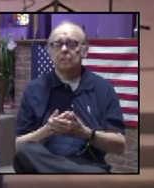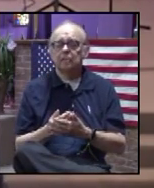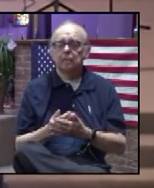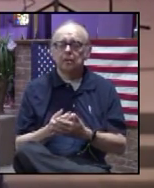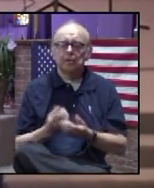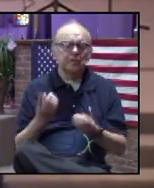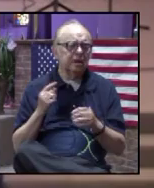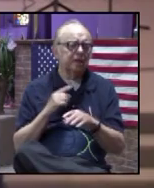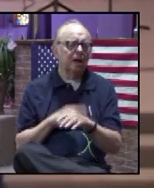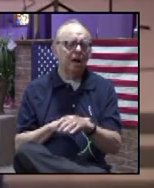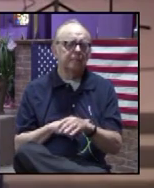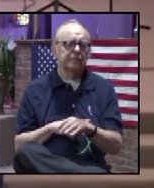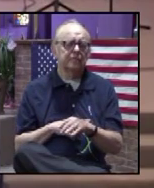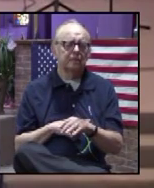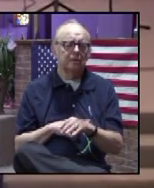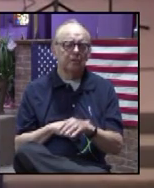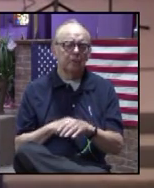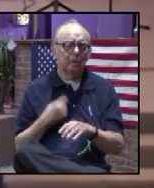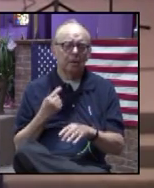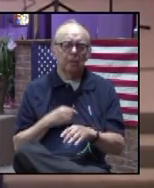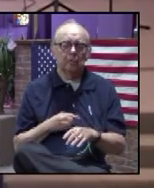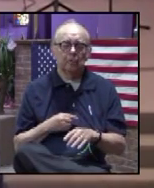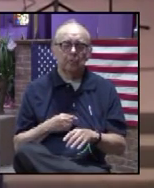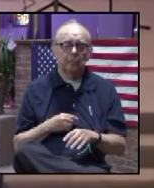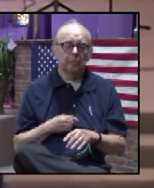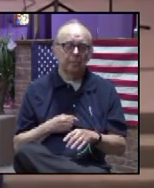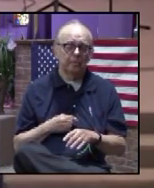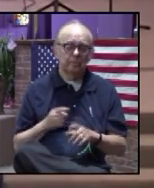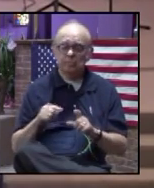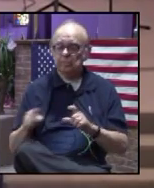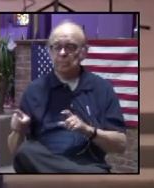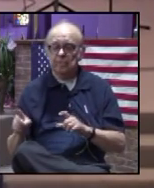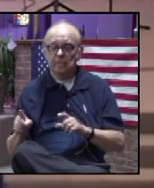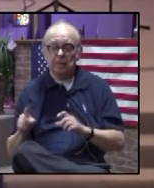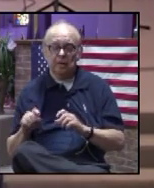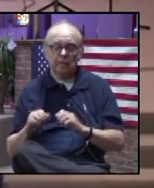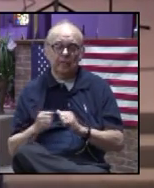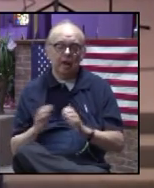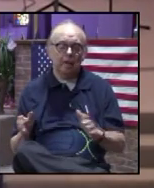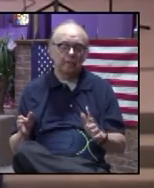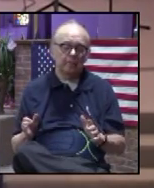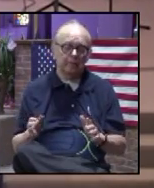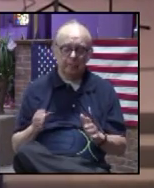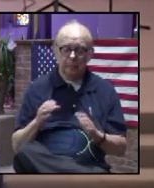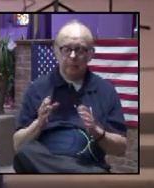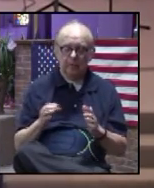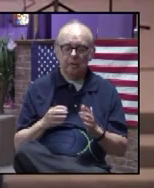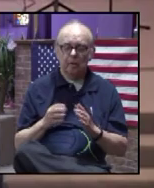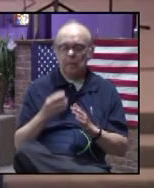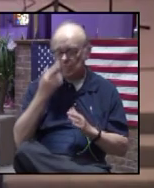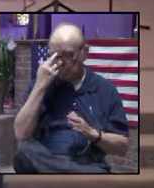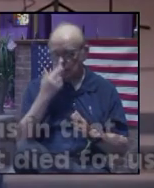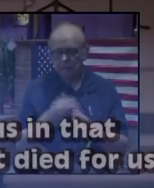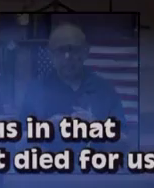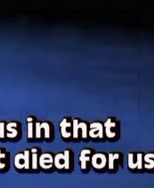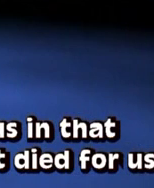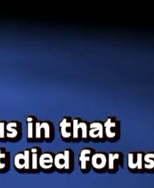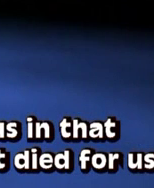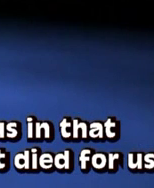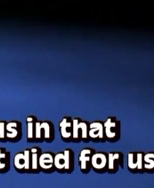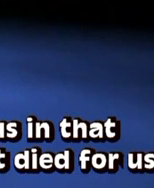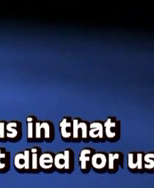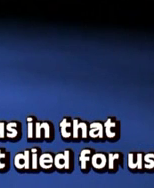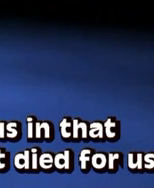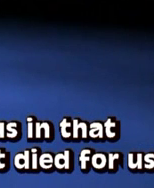And so many times we lose track of just how much. Romans chapter 5, verse 8 says, but